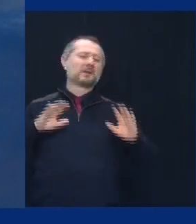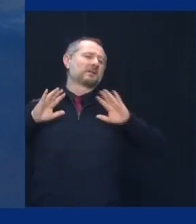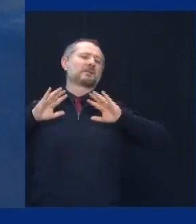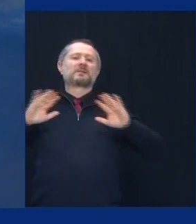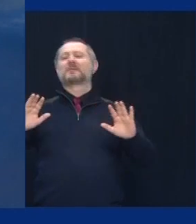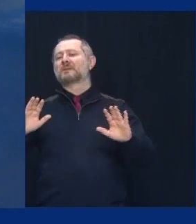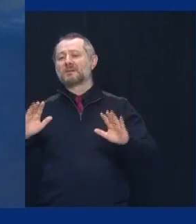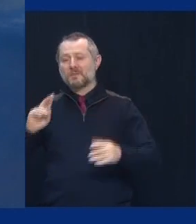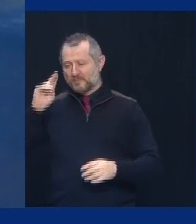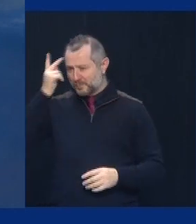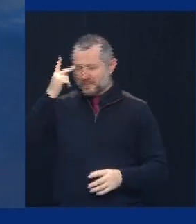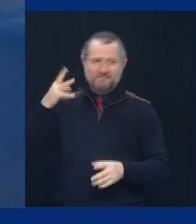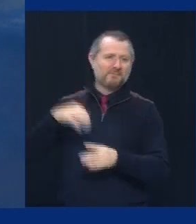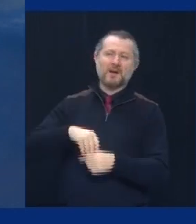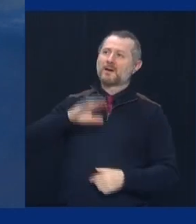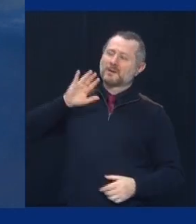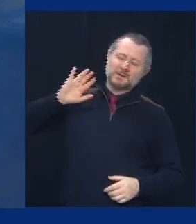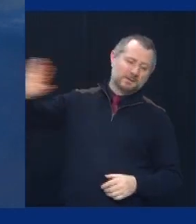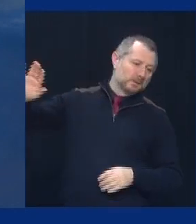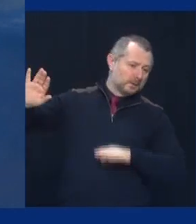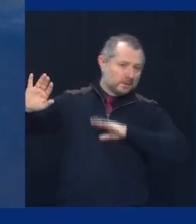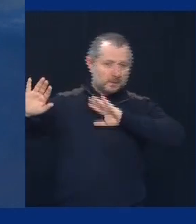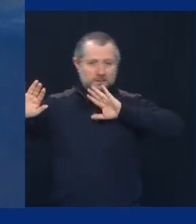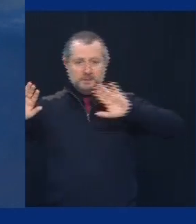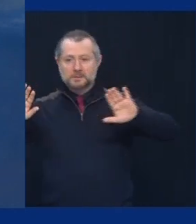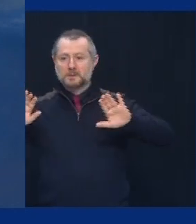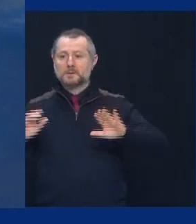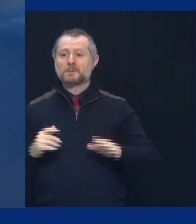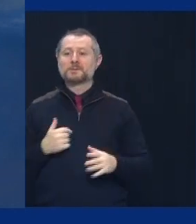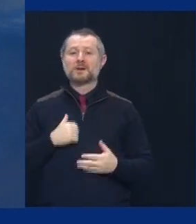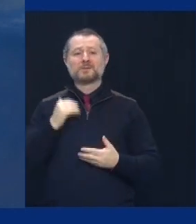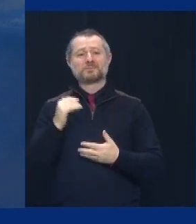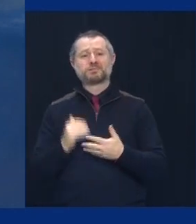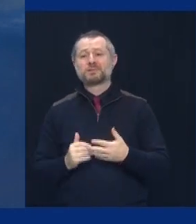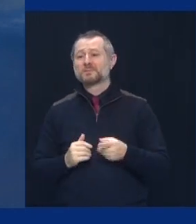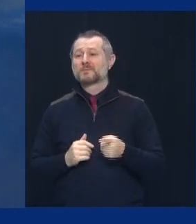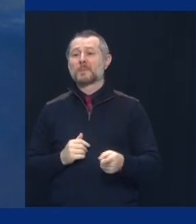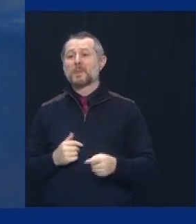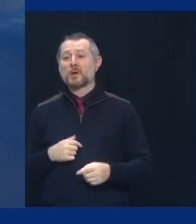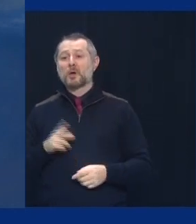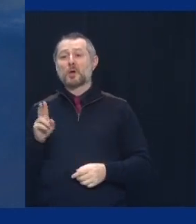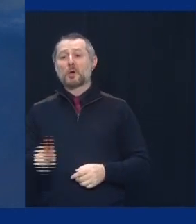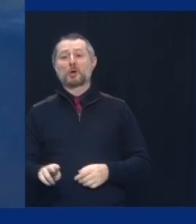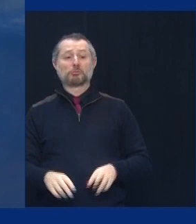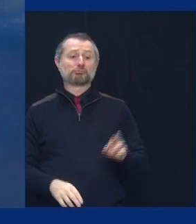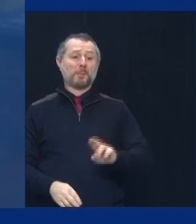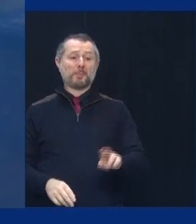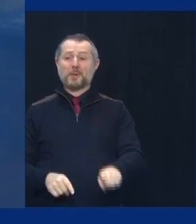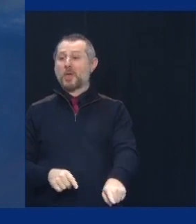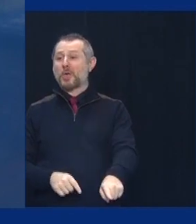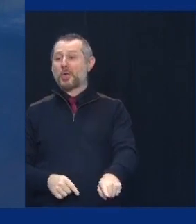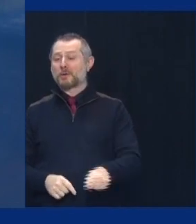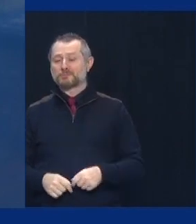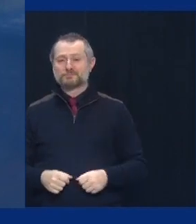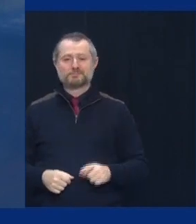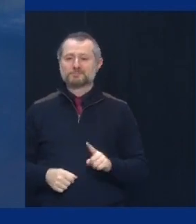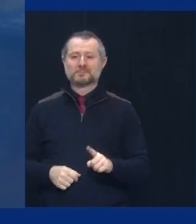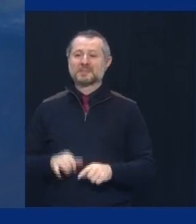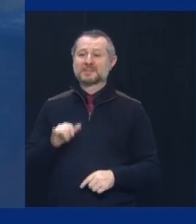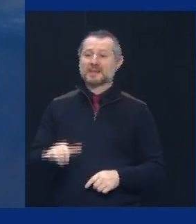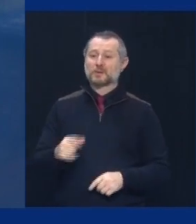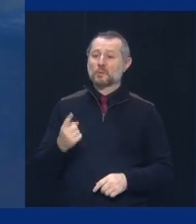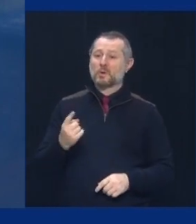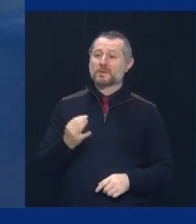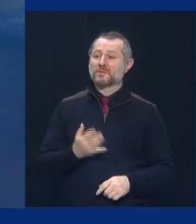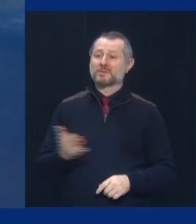politics to the guidance or these rules. It's the one issue that both the